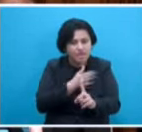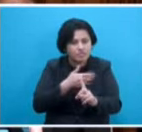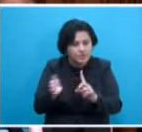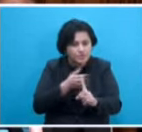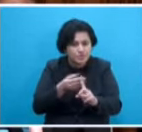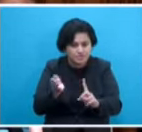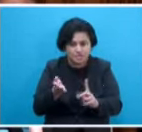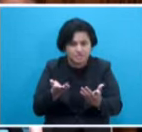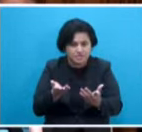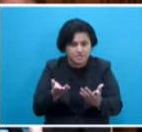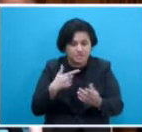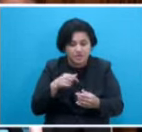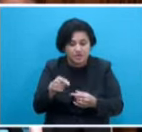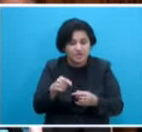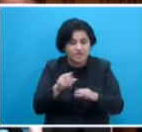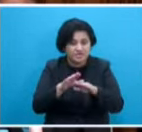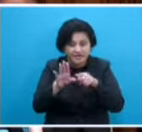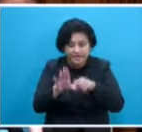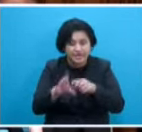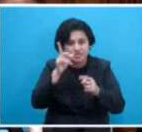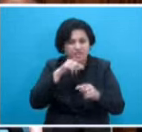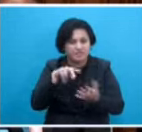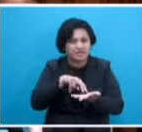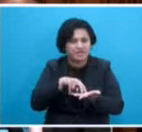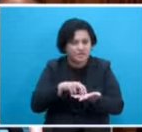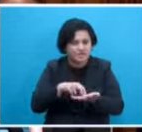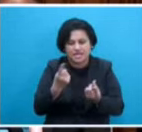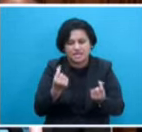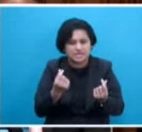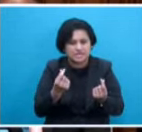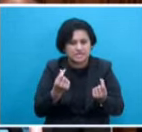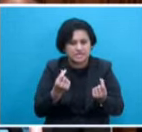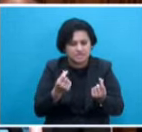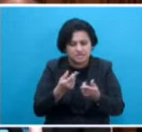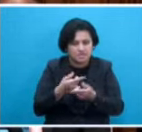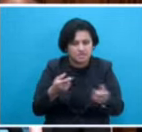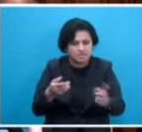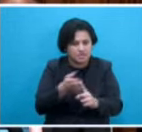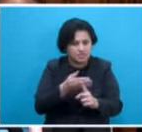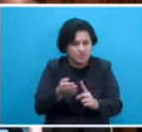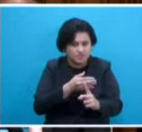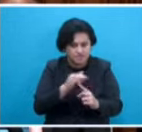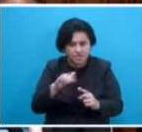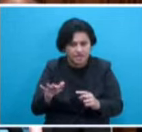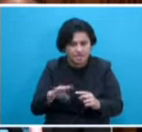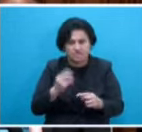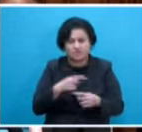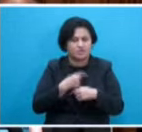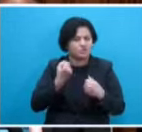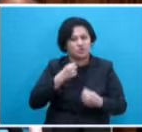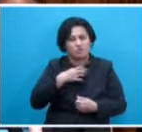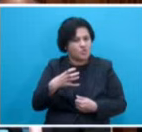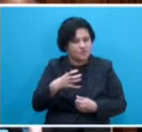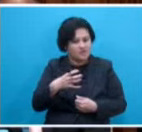because they are the most vulnerable, most innocent and easiest targets. Morally, many of us have lost trust in the government's ability